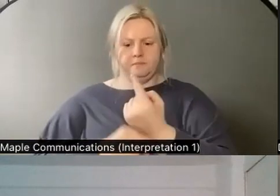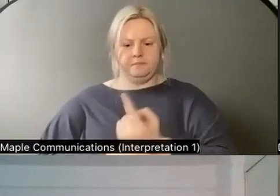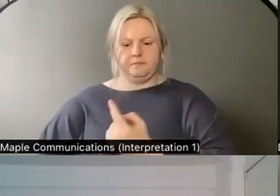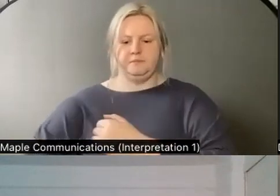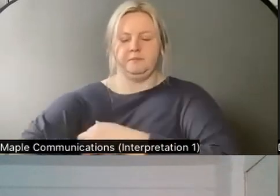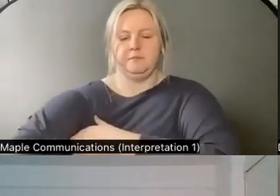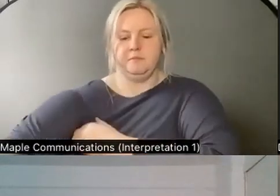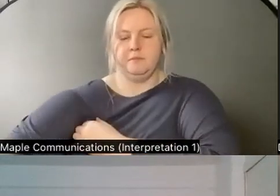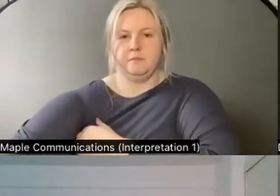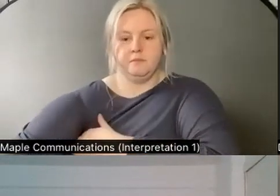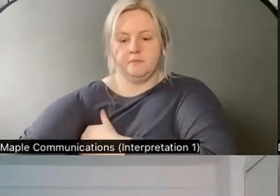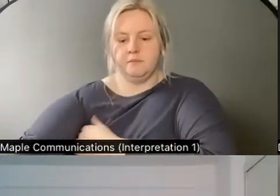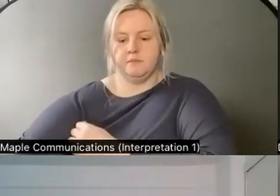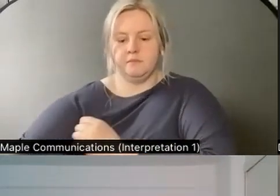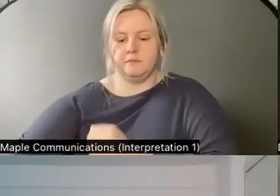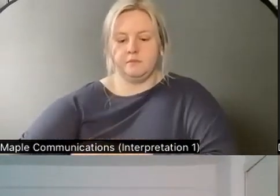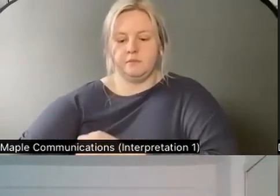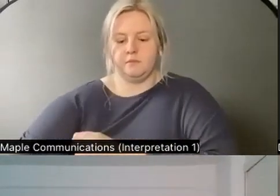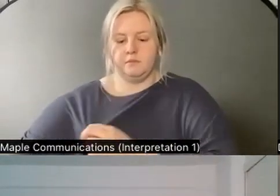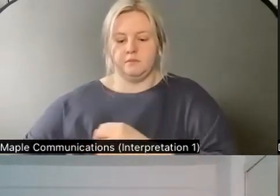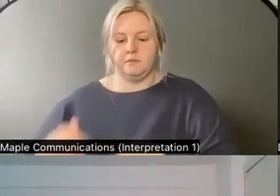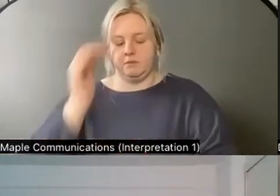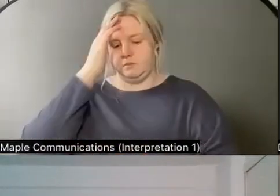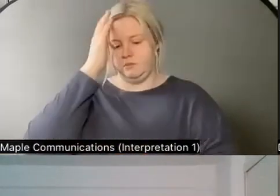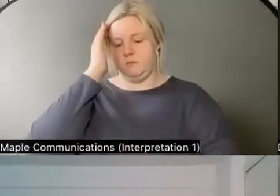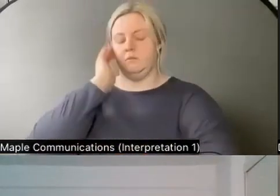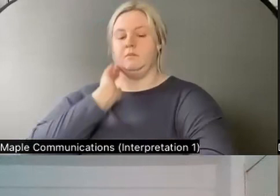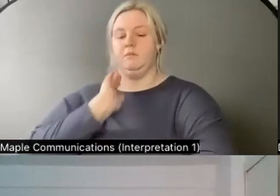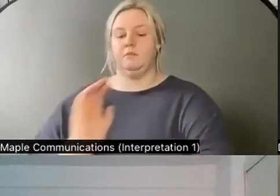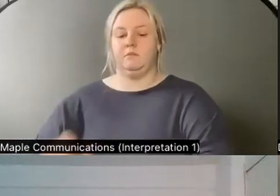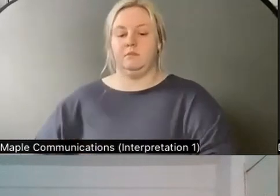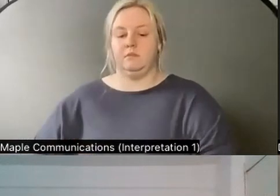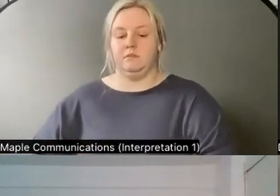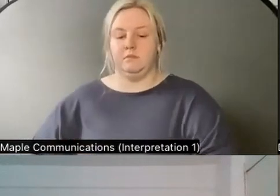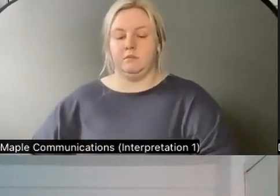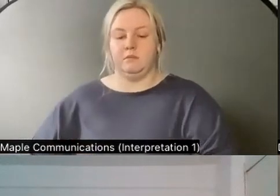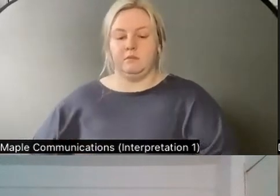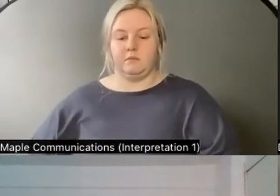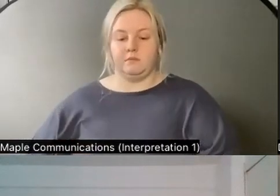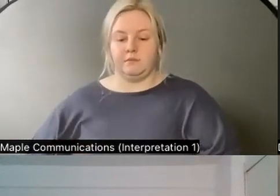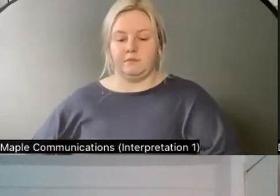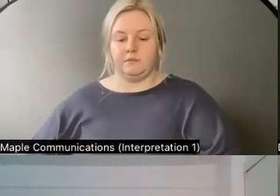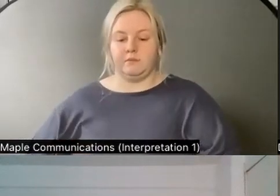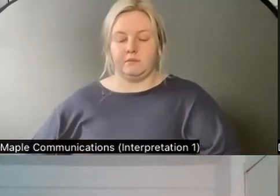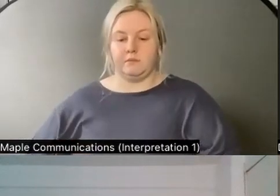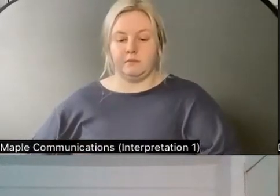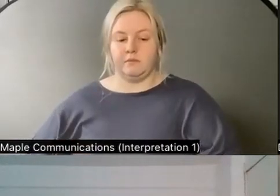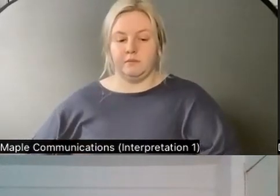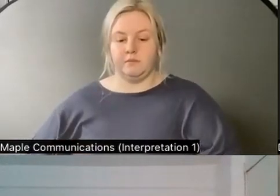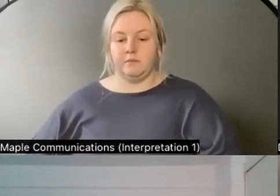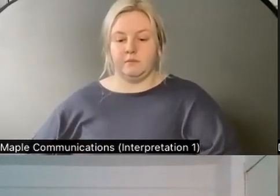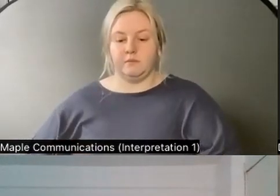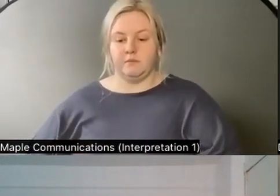I think you know, a lot of what was framed as caring about people's lives was much more an exercise